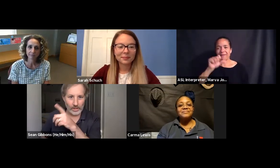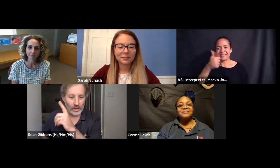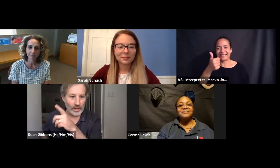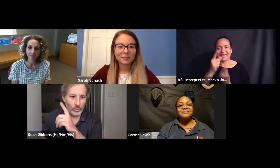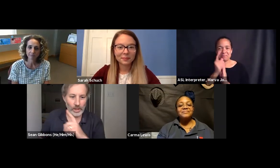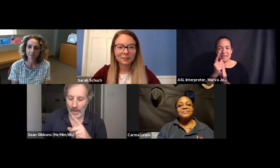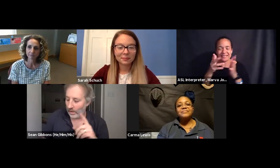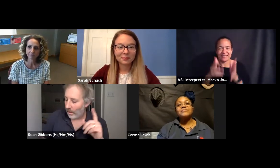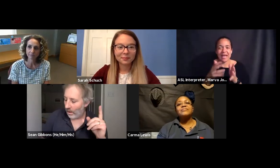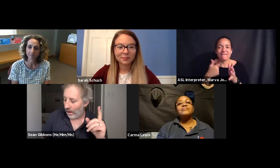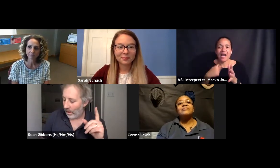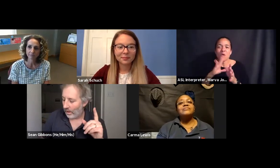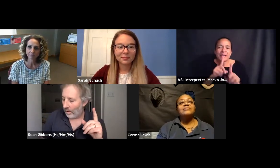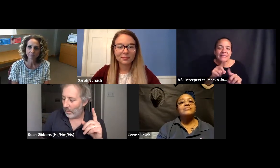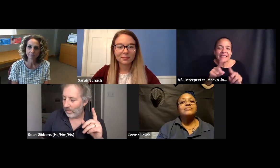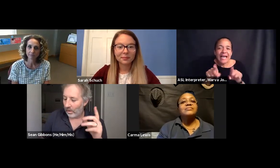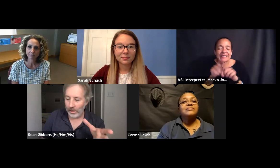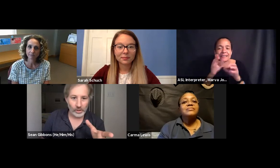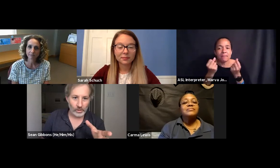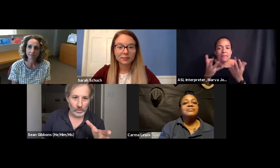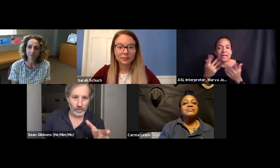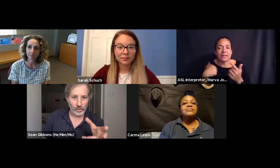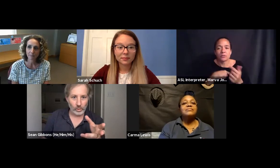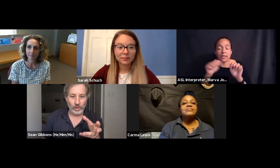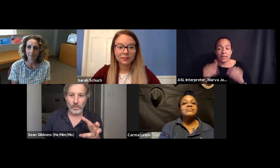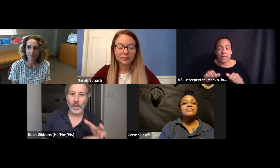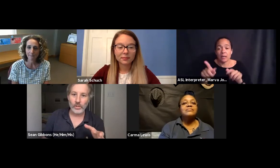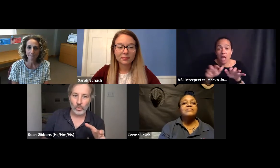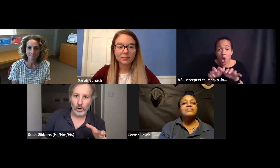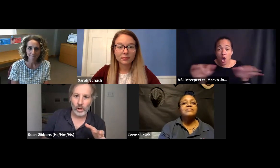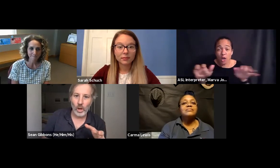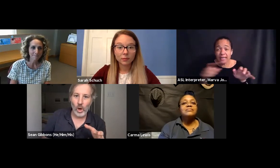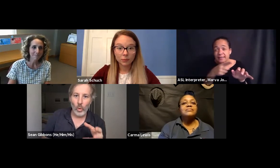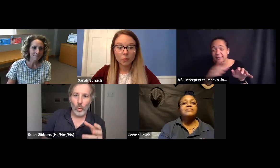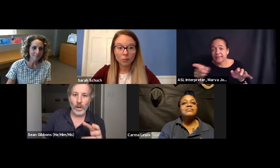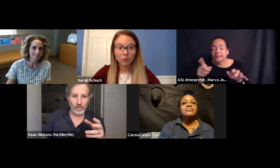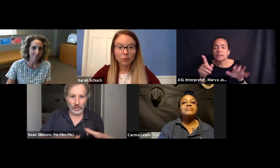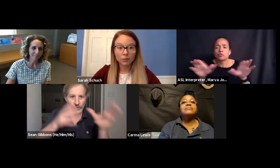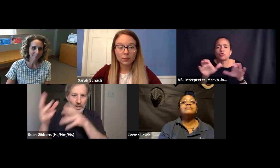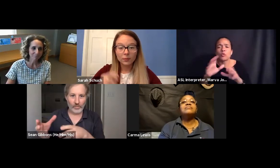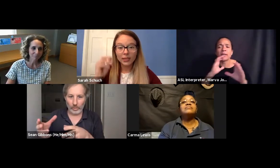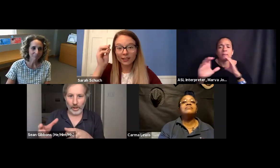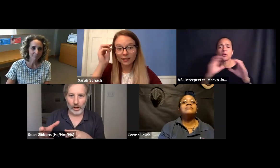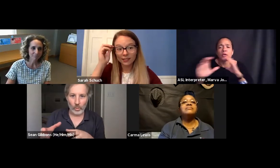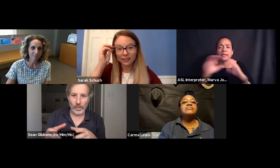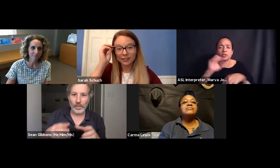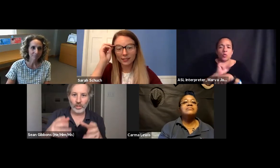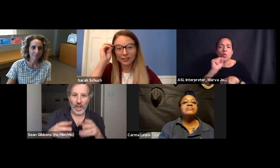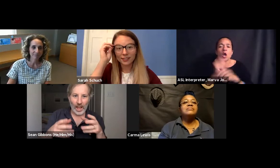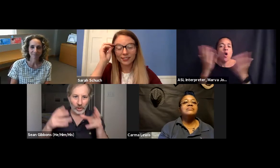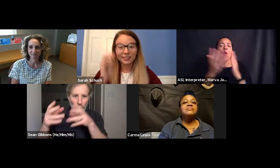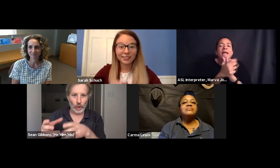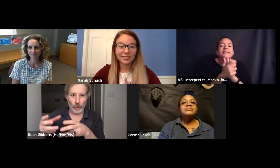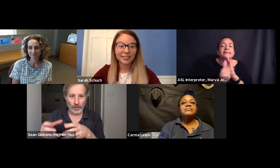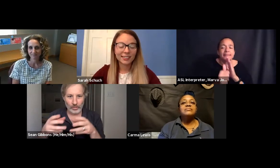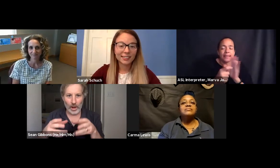as many of these as we can. But the audience here is mostly folks who are doing communications work. What skills did you have to bring in, or what things did you